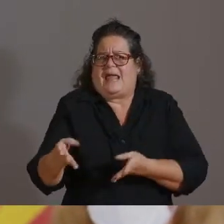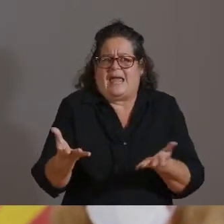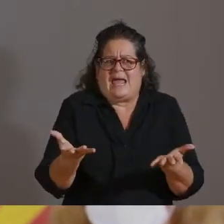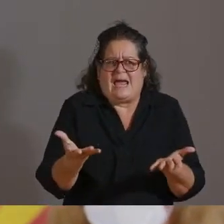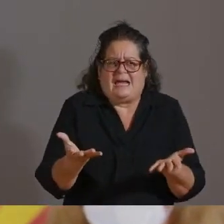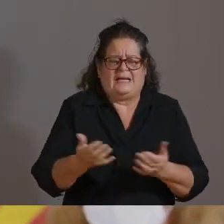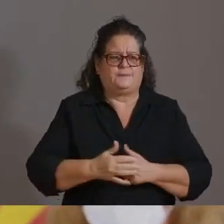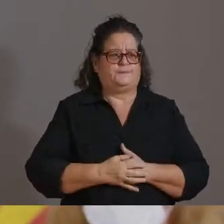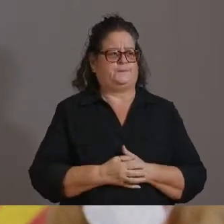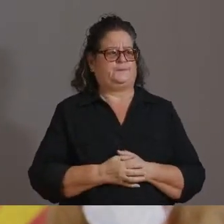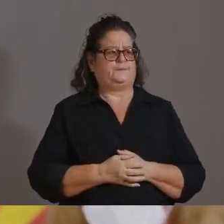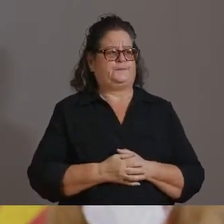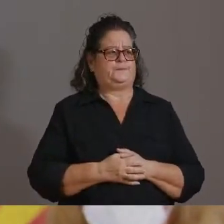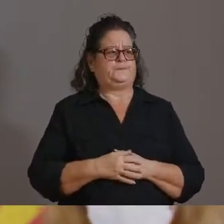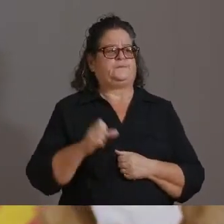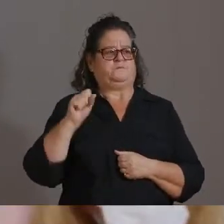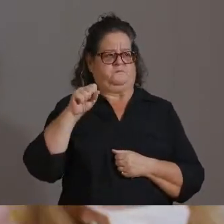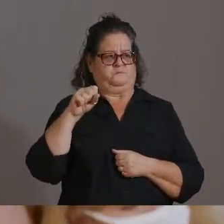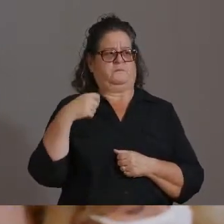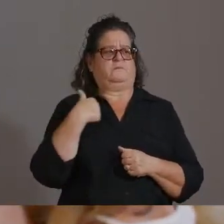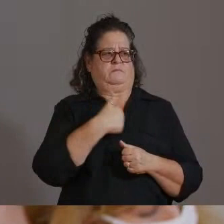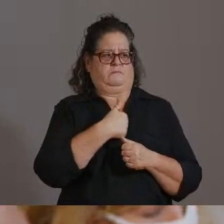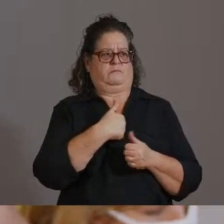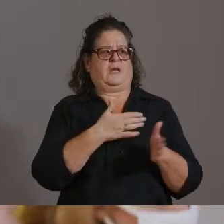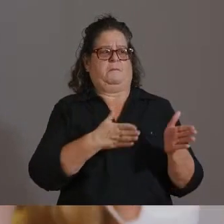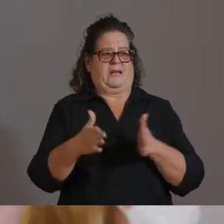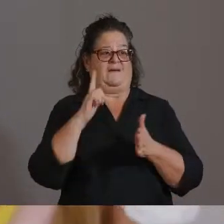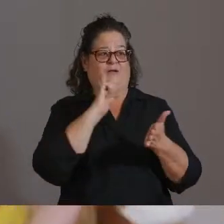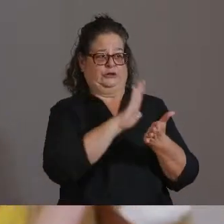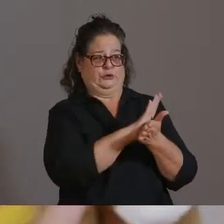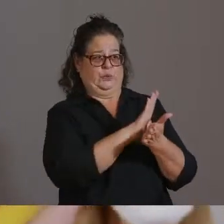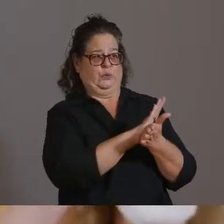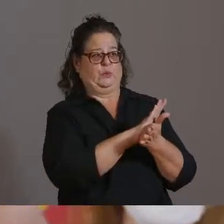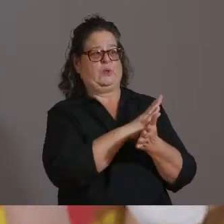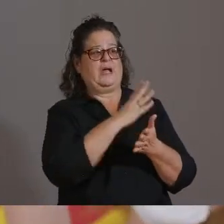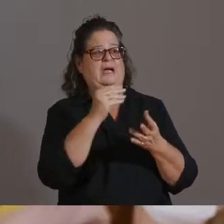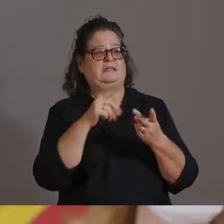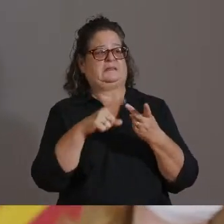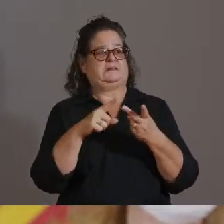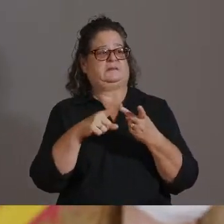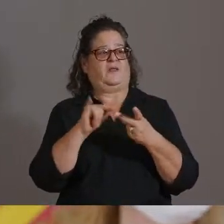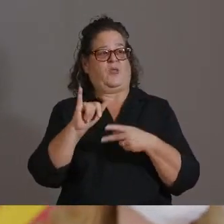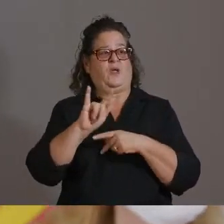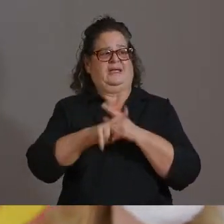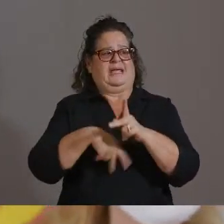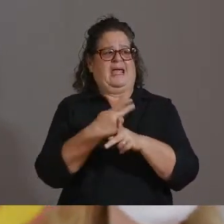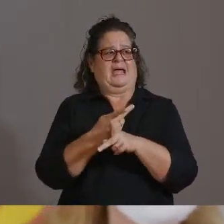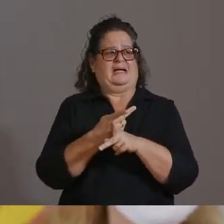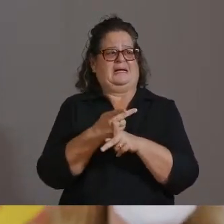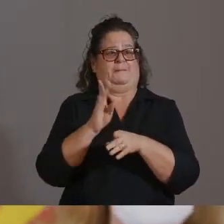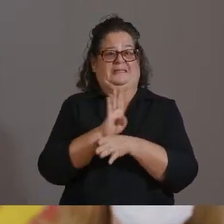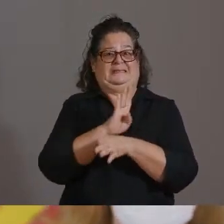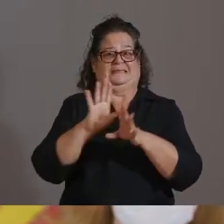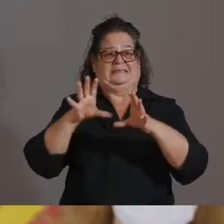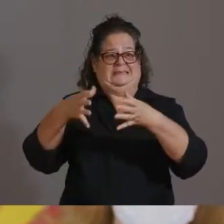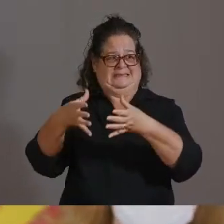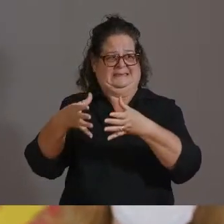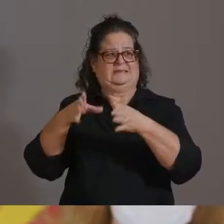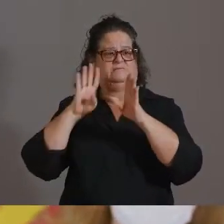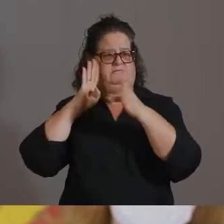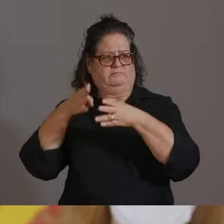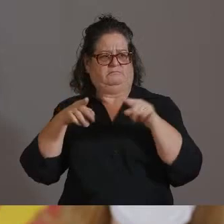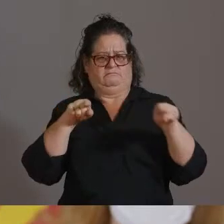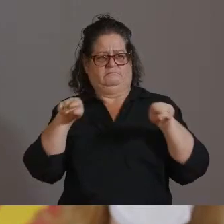said, we've unhappily but responsibly have had to address in a targeted fashion, from our restaurants,